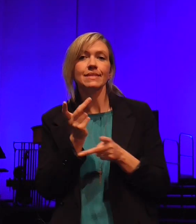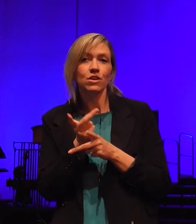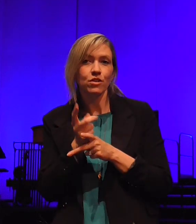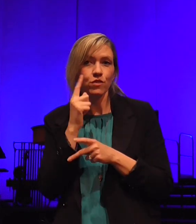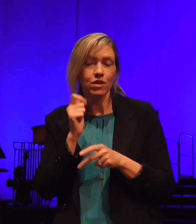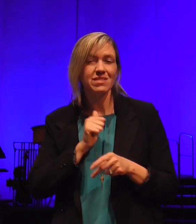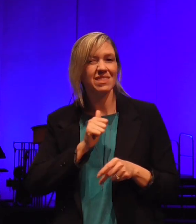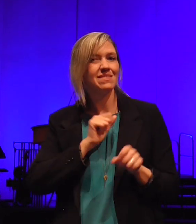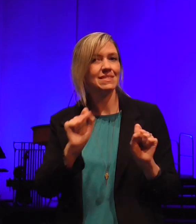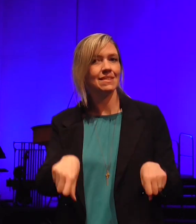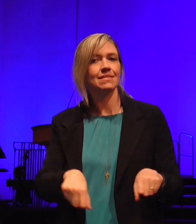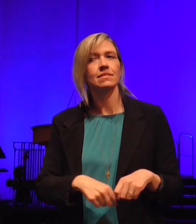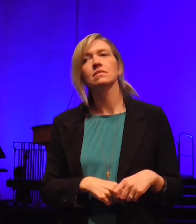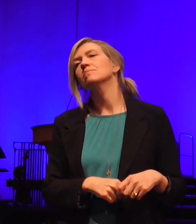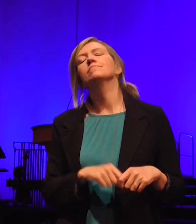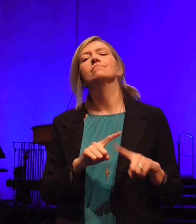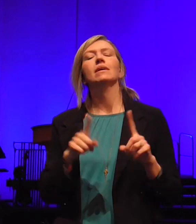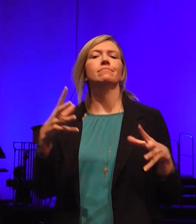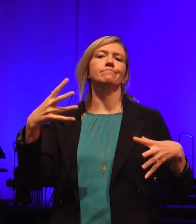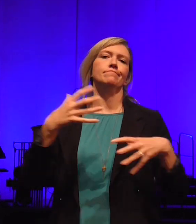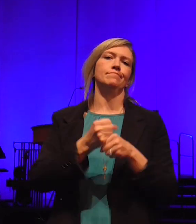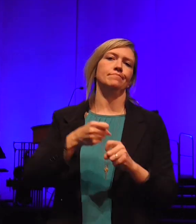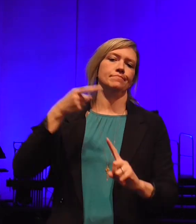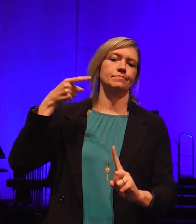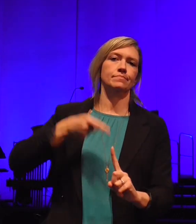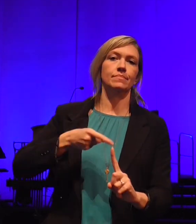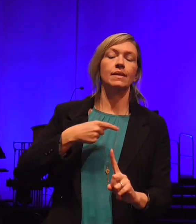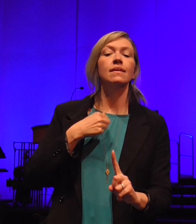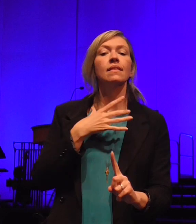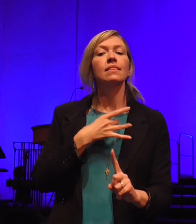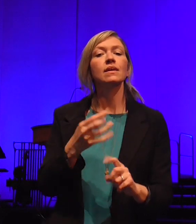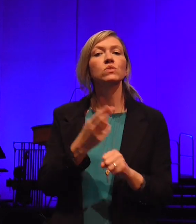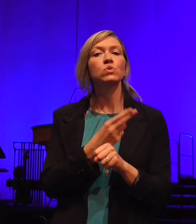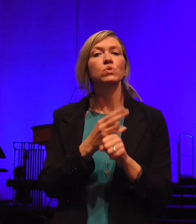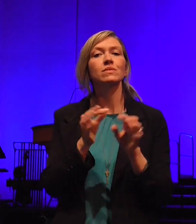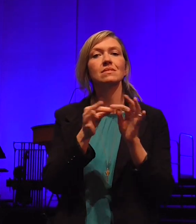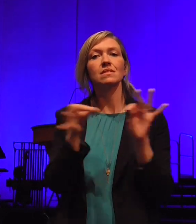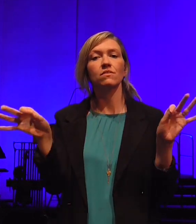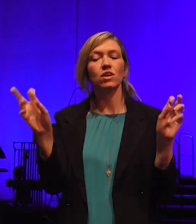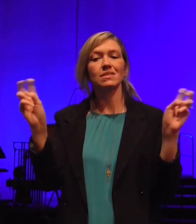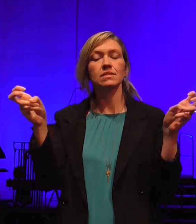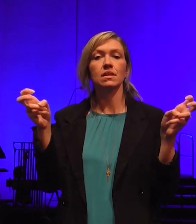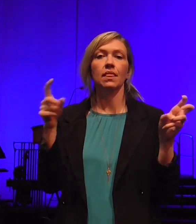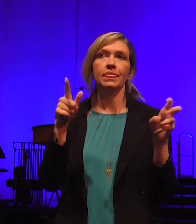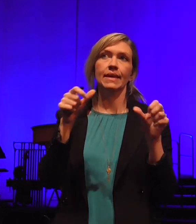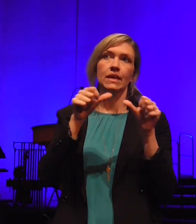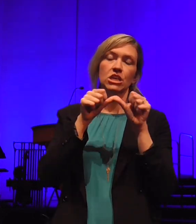for ourselves. To sum it all up, I like to use the phrase, the eternal